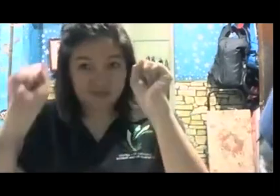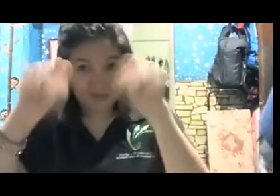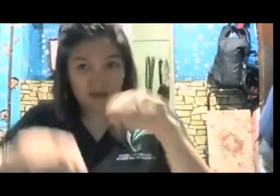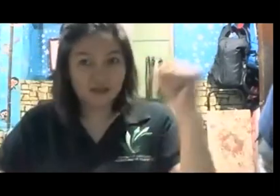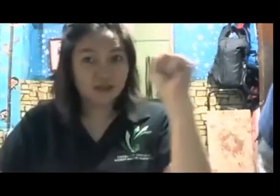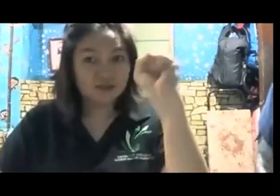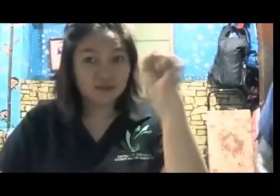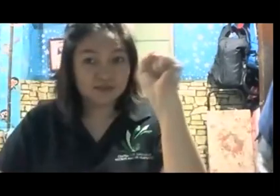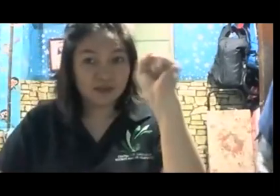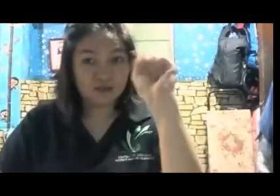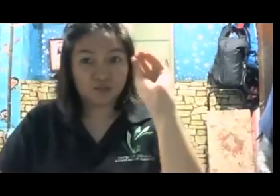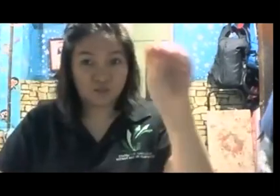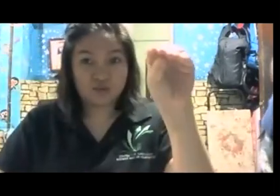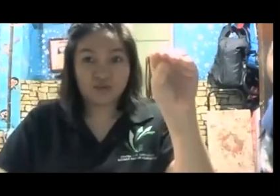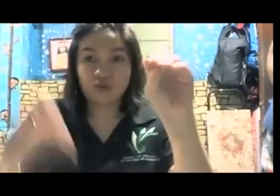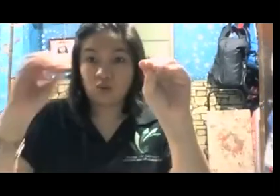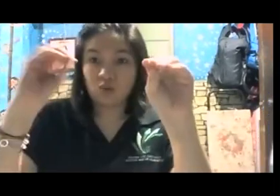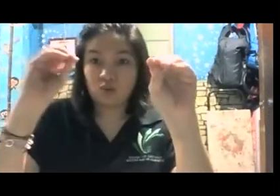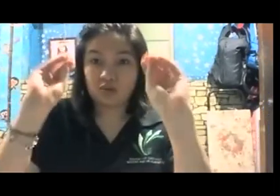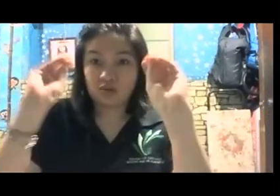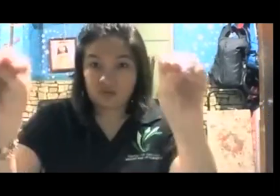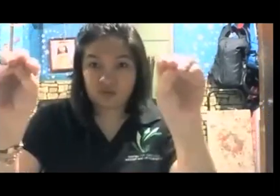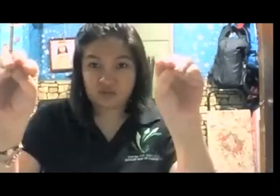if we get rid of the have,